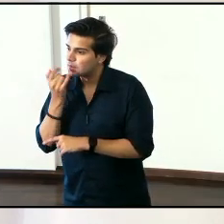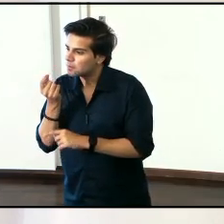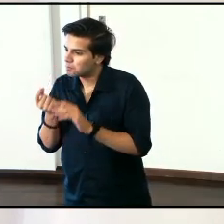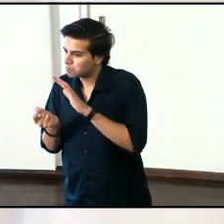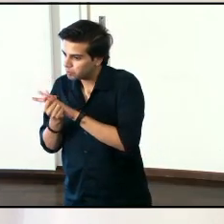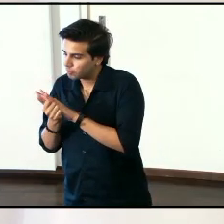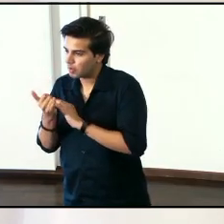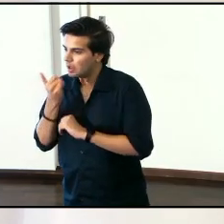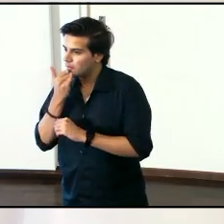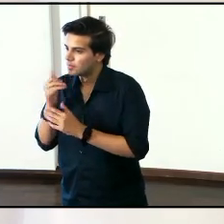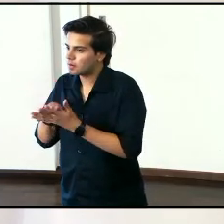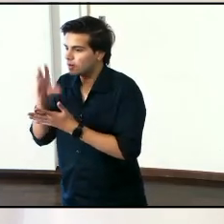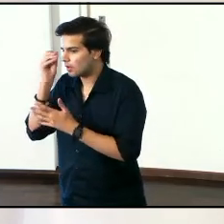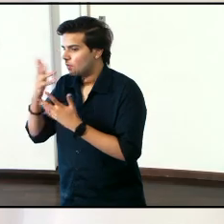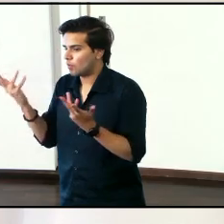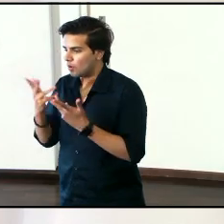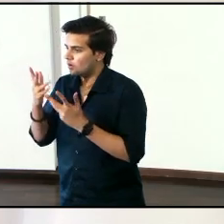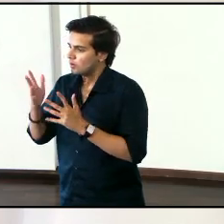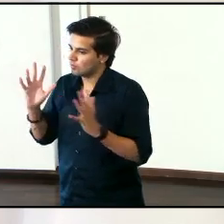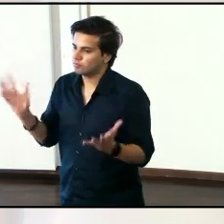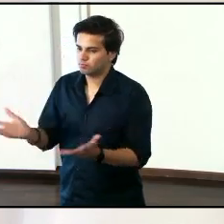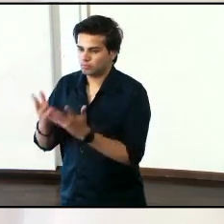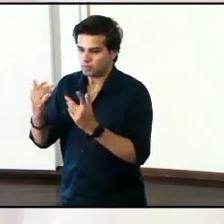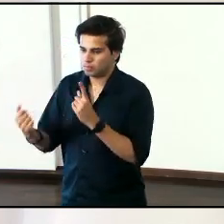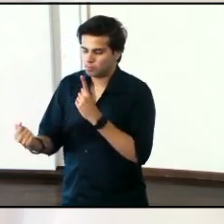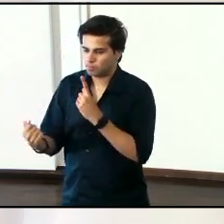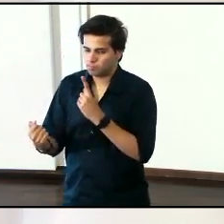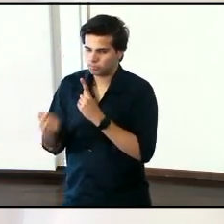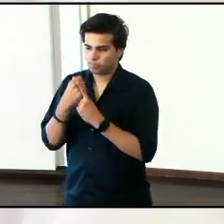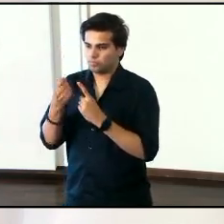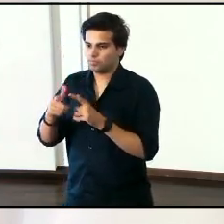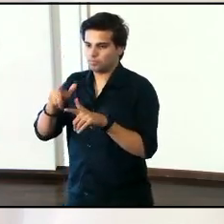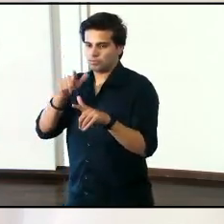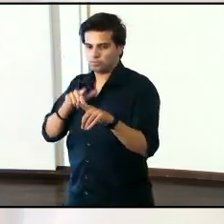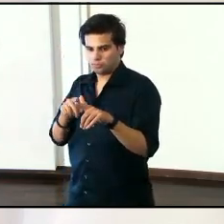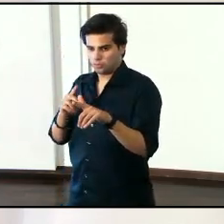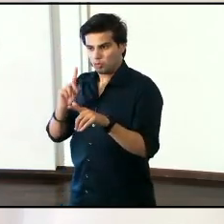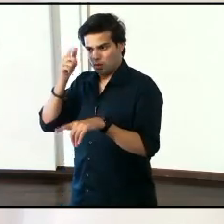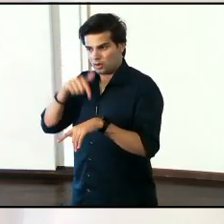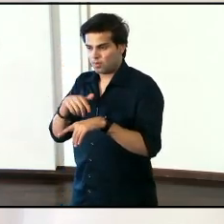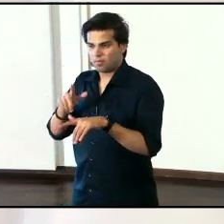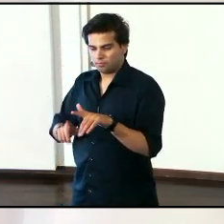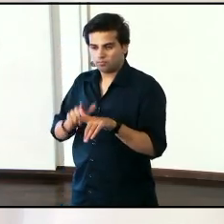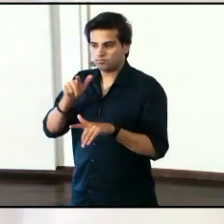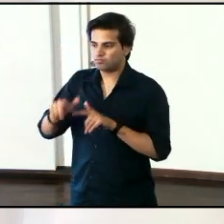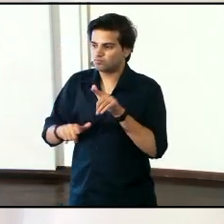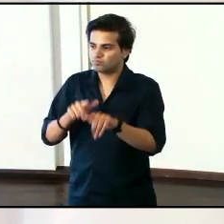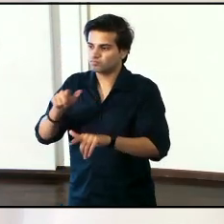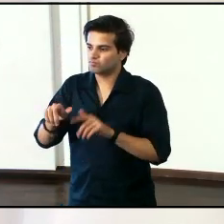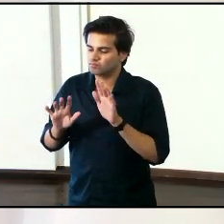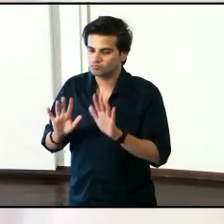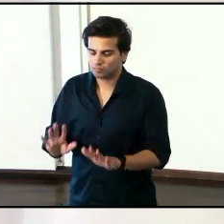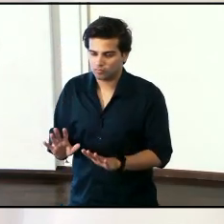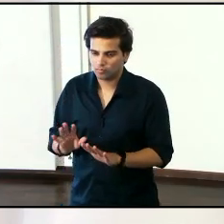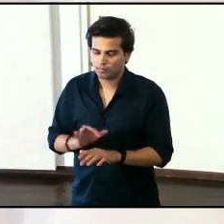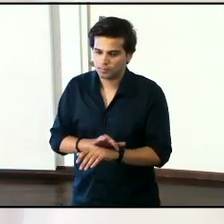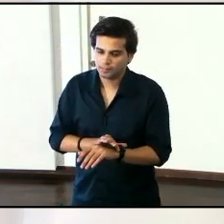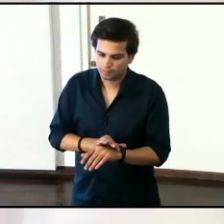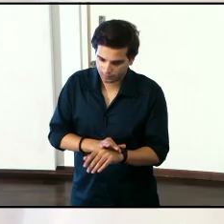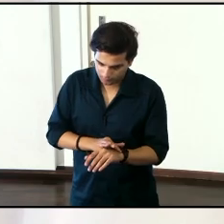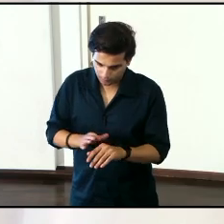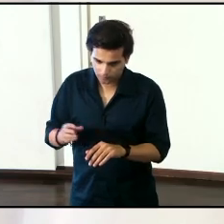of things. And pushbacks do not all come together in one sort of